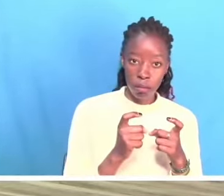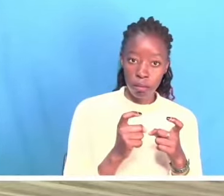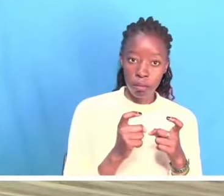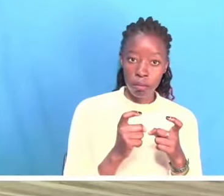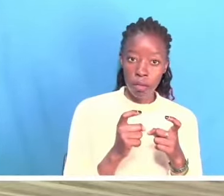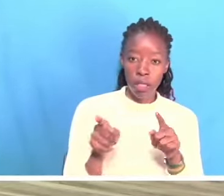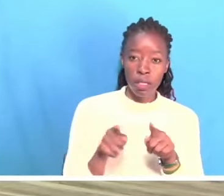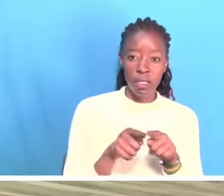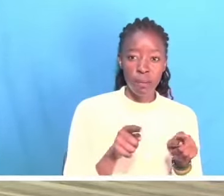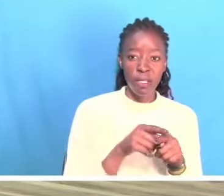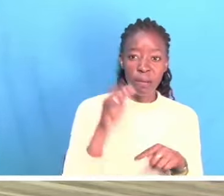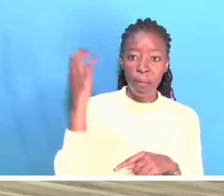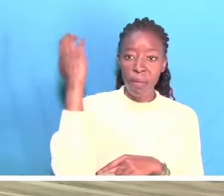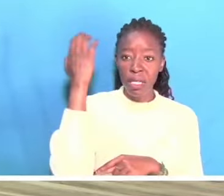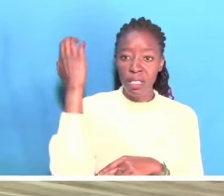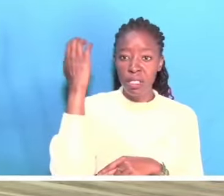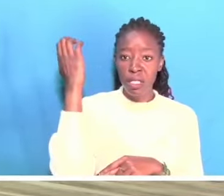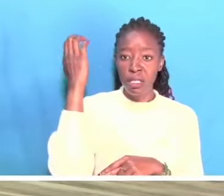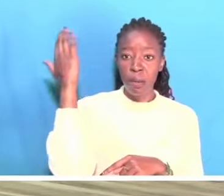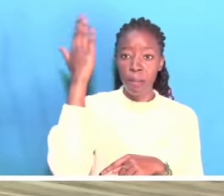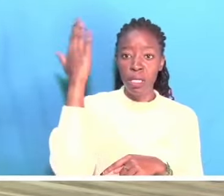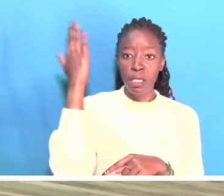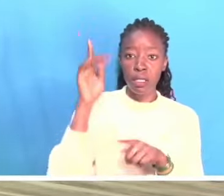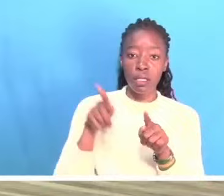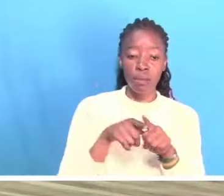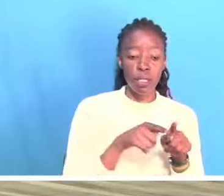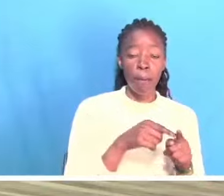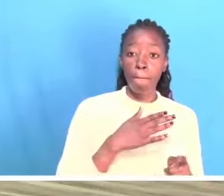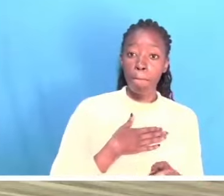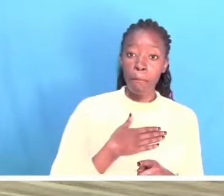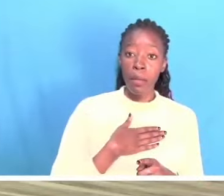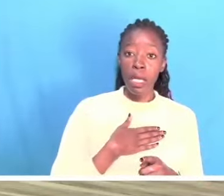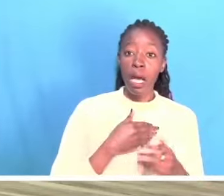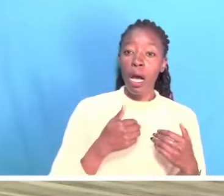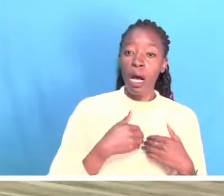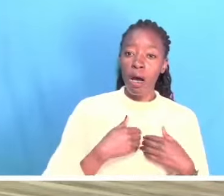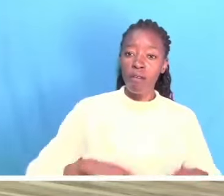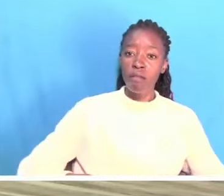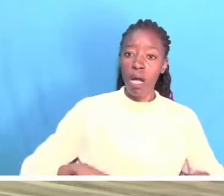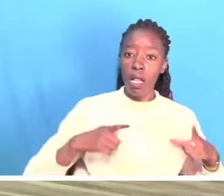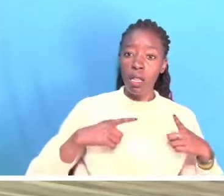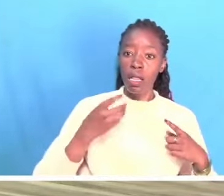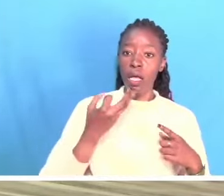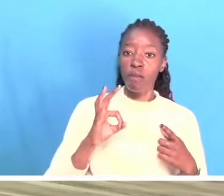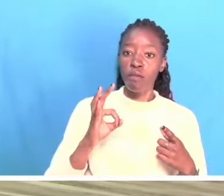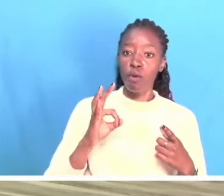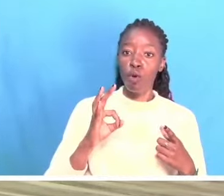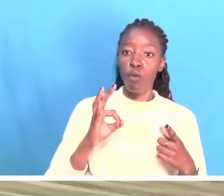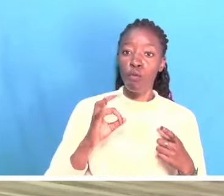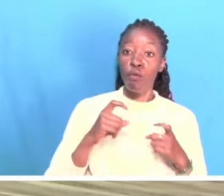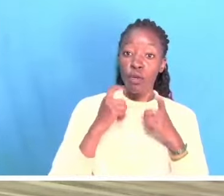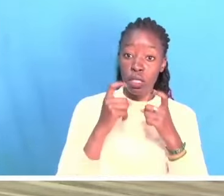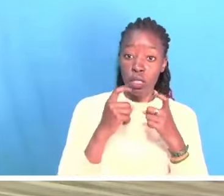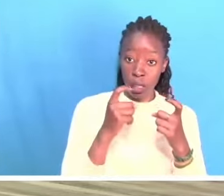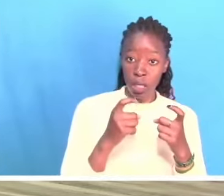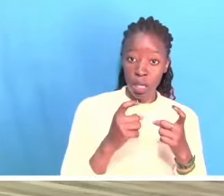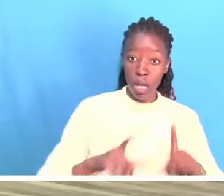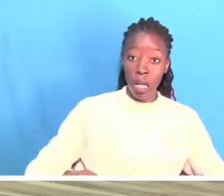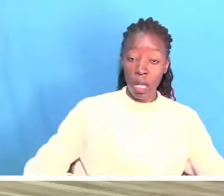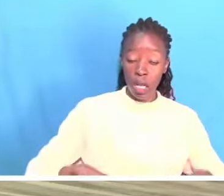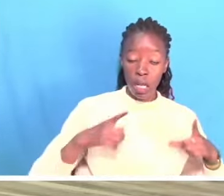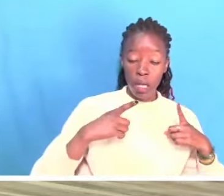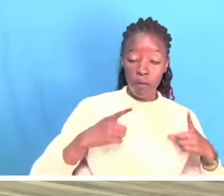Even preachers like myself live a life of sin. Come here, clothe ourselves, cover ourselves with white robes, but we are living a life of